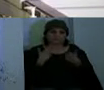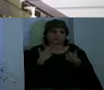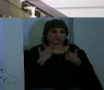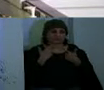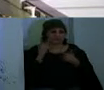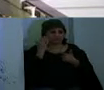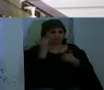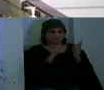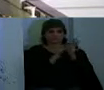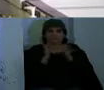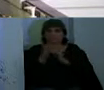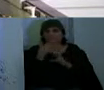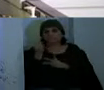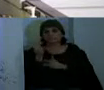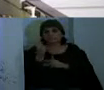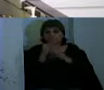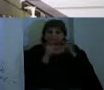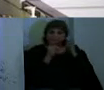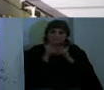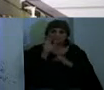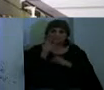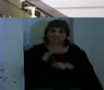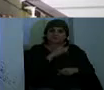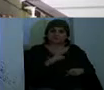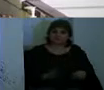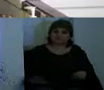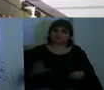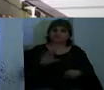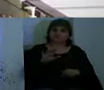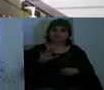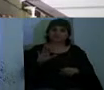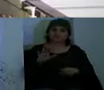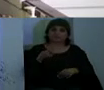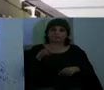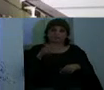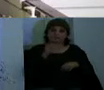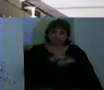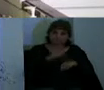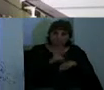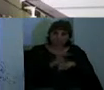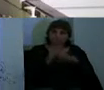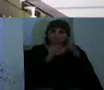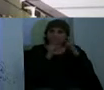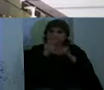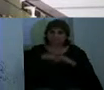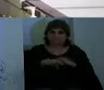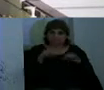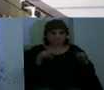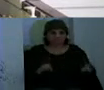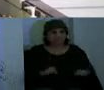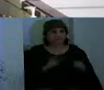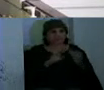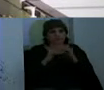better, building up his kingdom and his church. In this community, the truth to